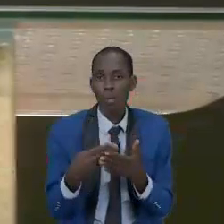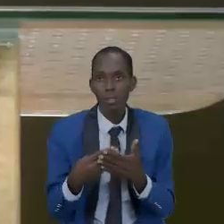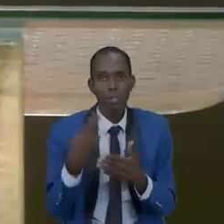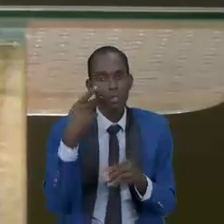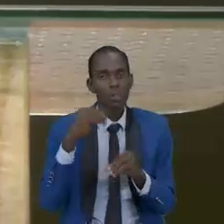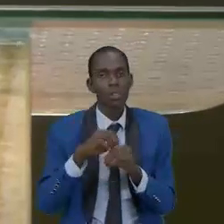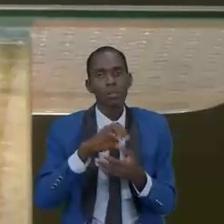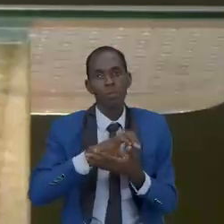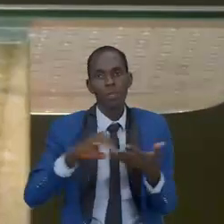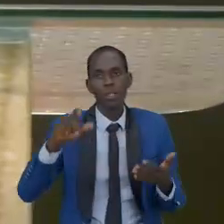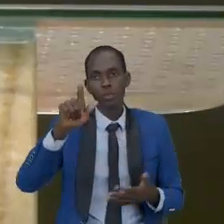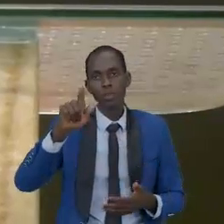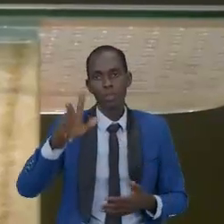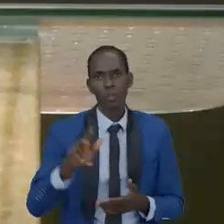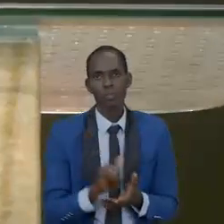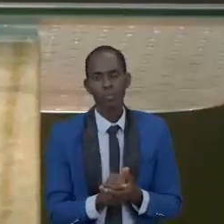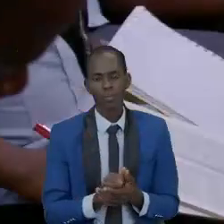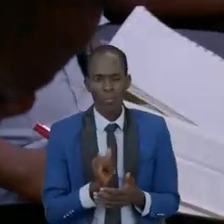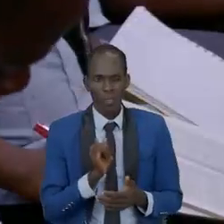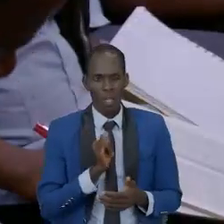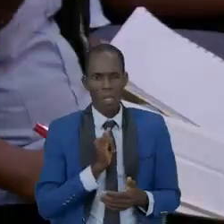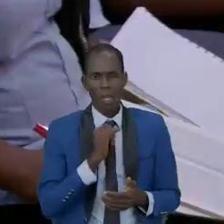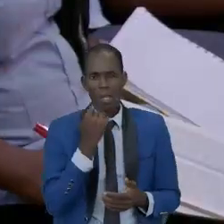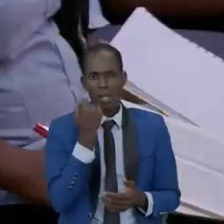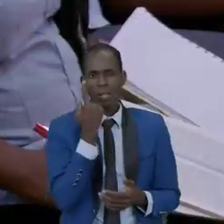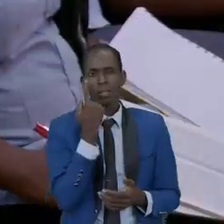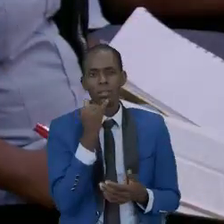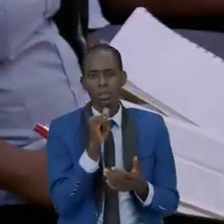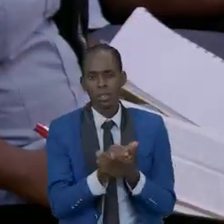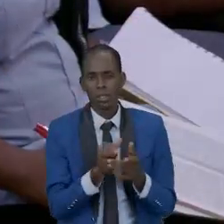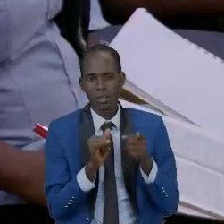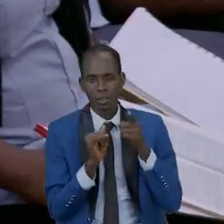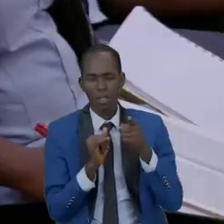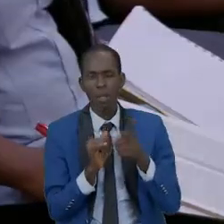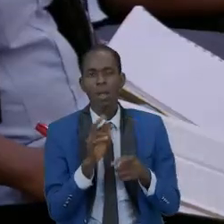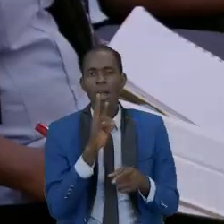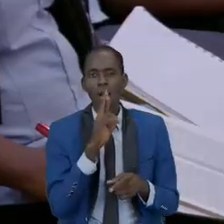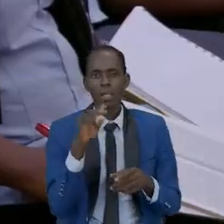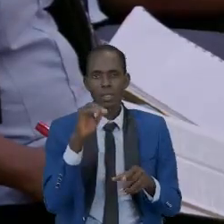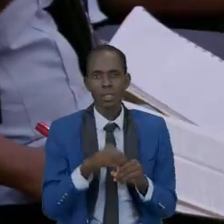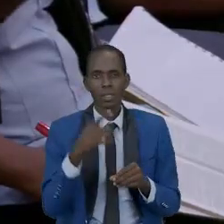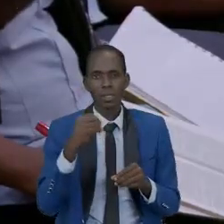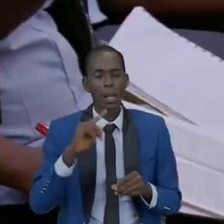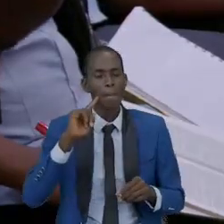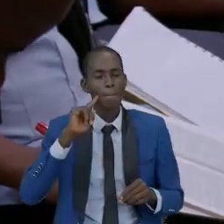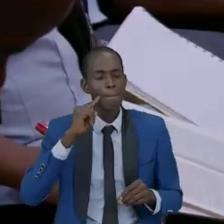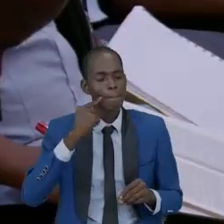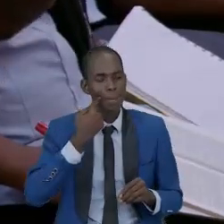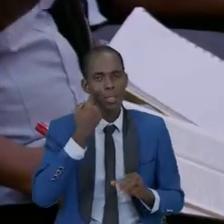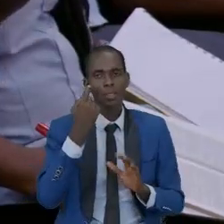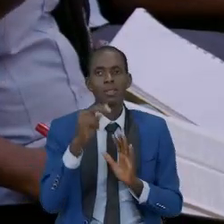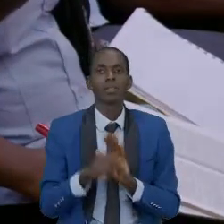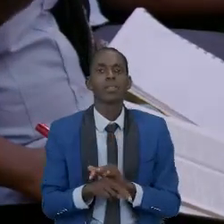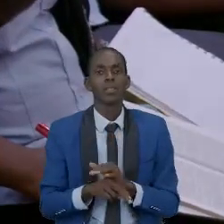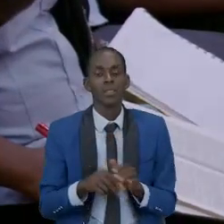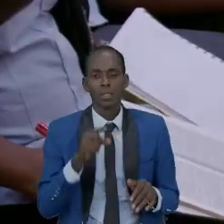there. Verse 23, I perceive that thou art in the gall of bitterness.